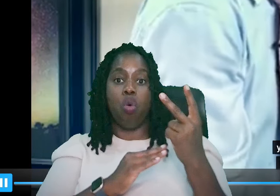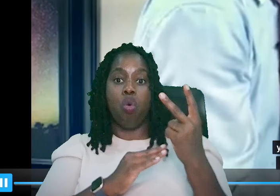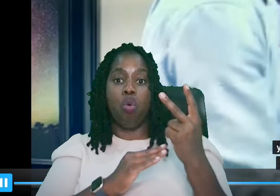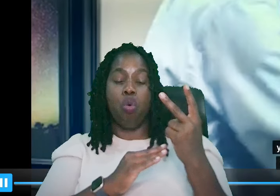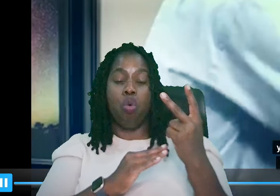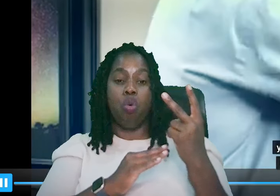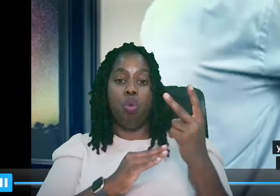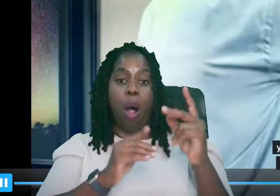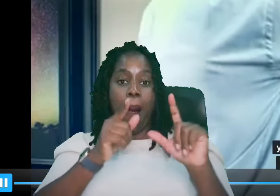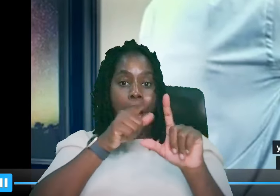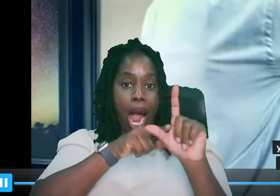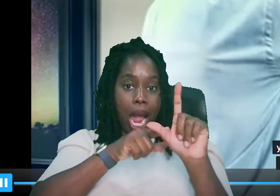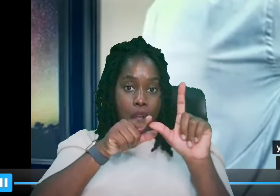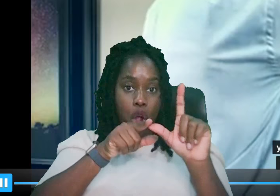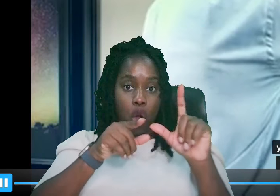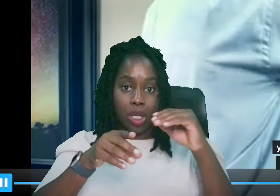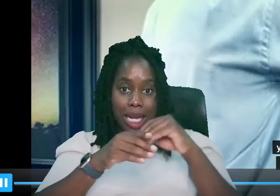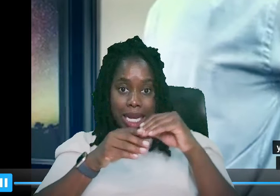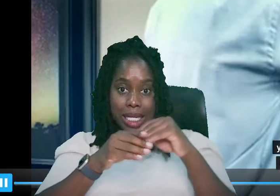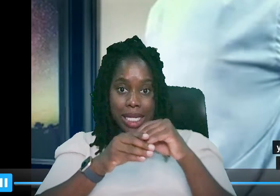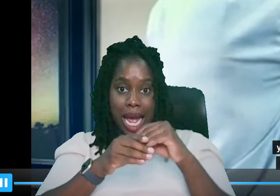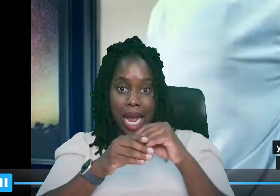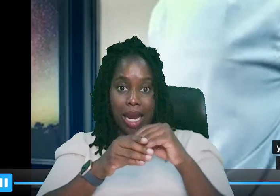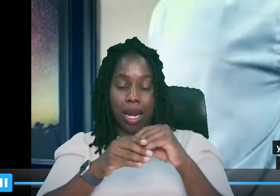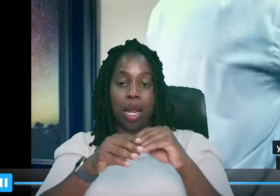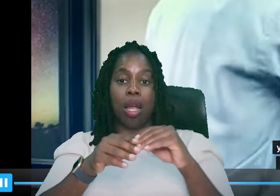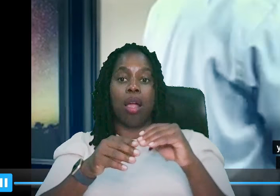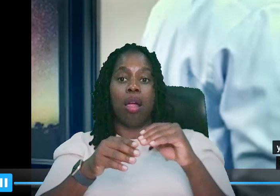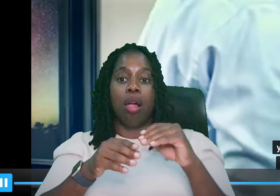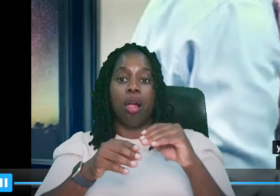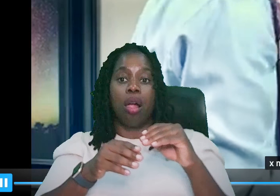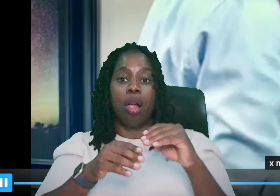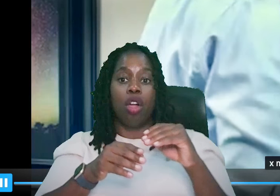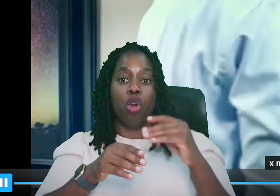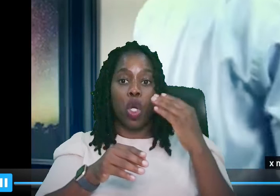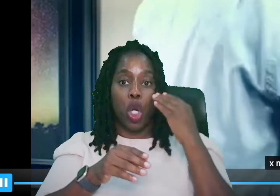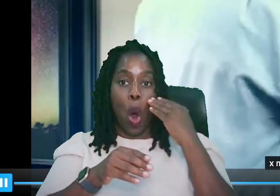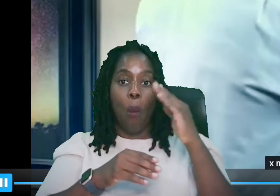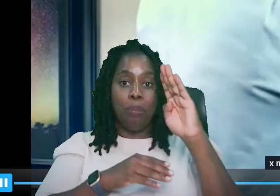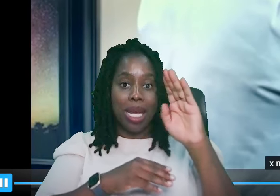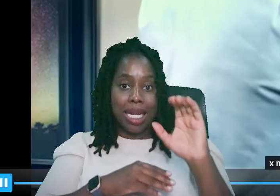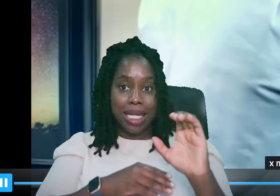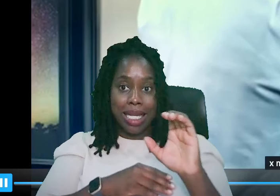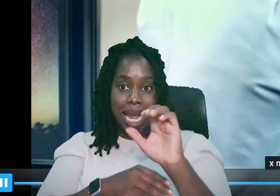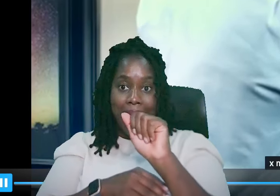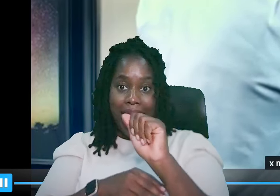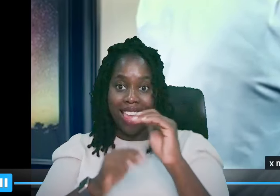angle. So we know that we have angle BCA that equals 6x minus 3.